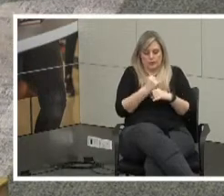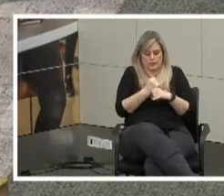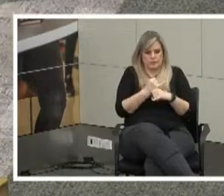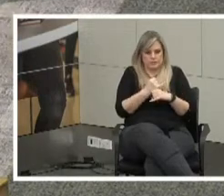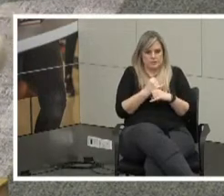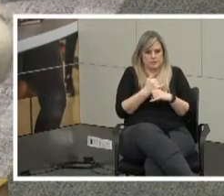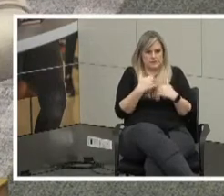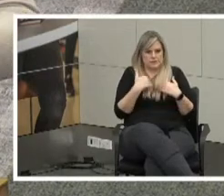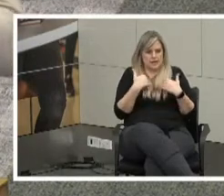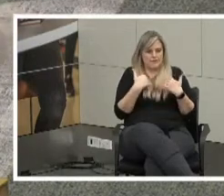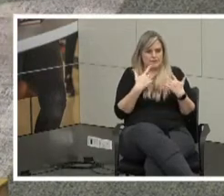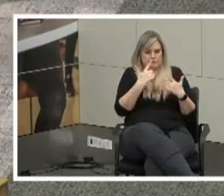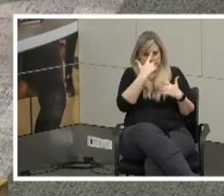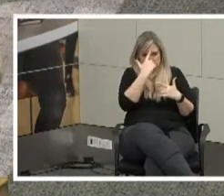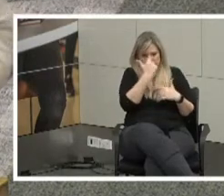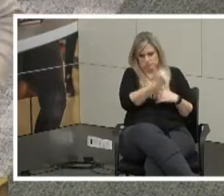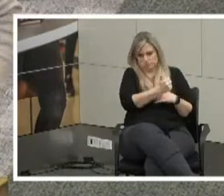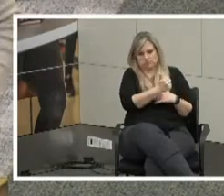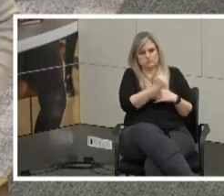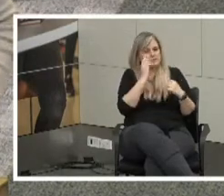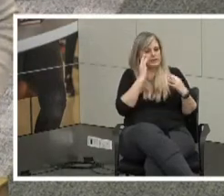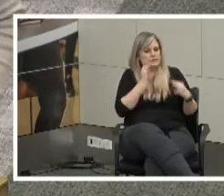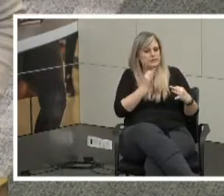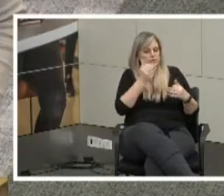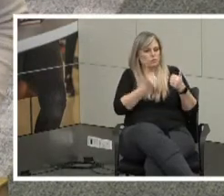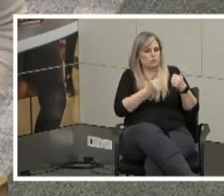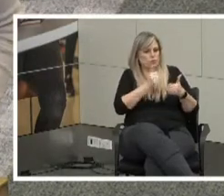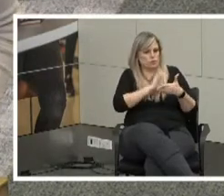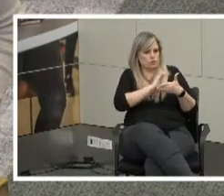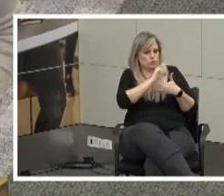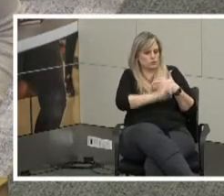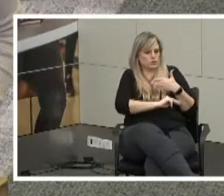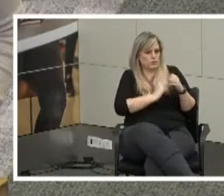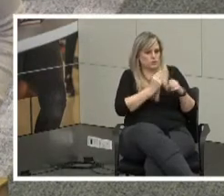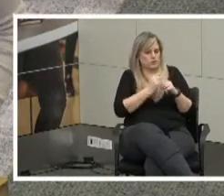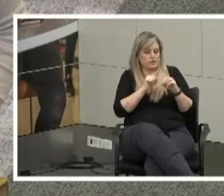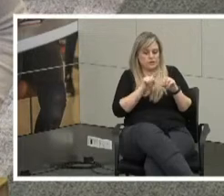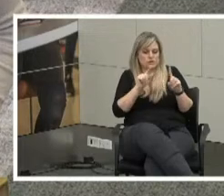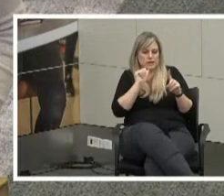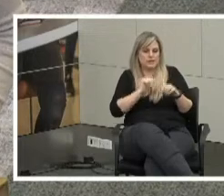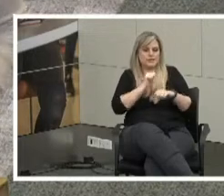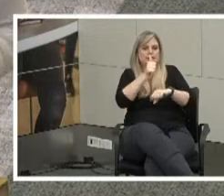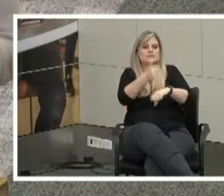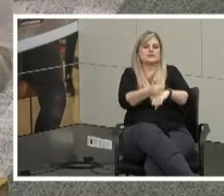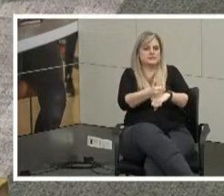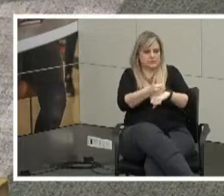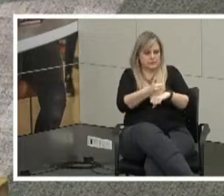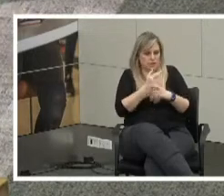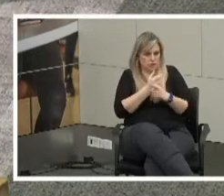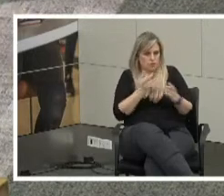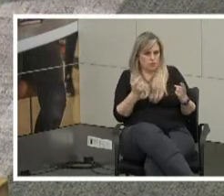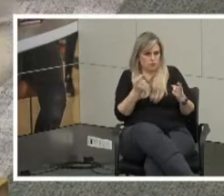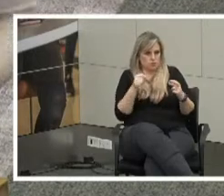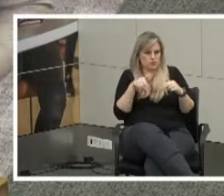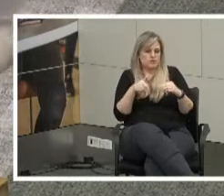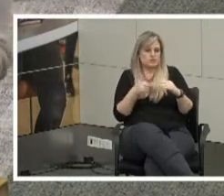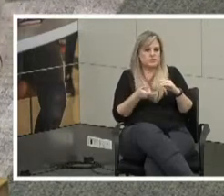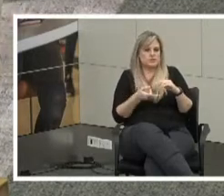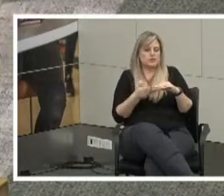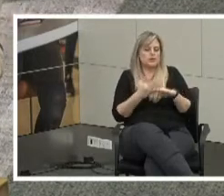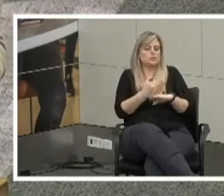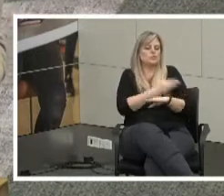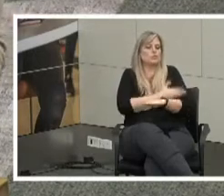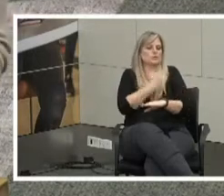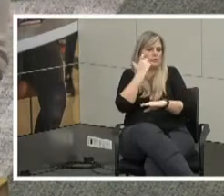had autonomy and and they decide what to use but there's not a set resource that's provided in those courses so this is an enhancement because it